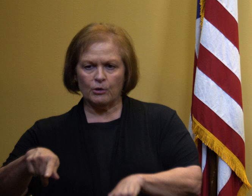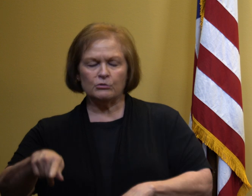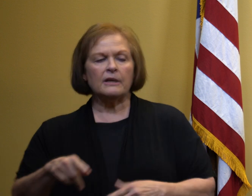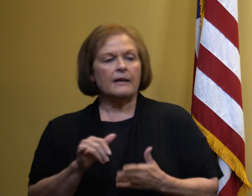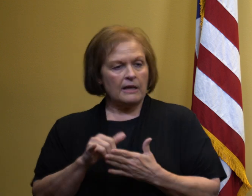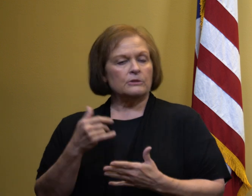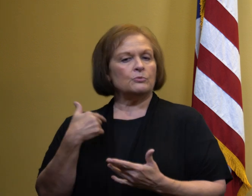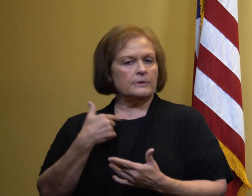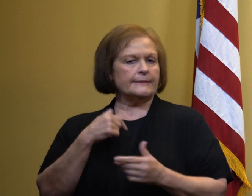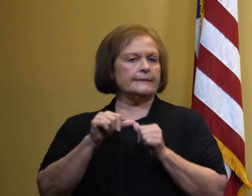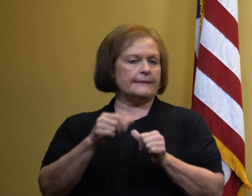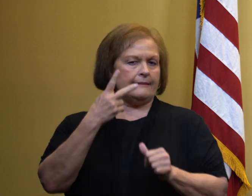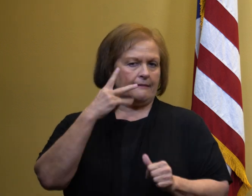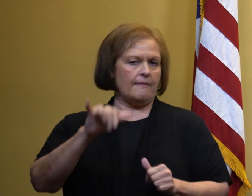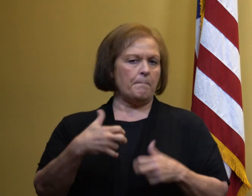continue to see.